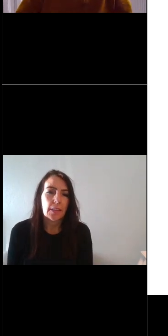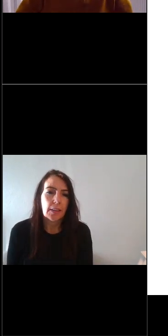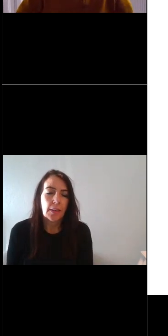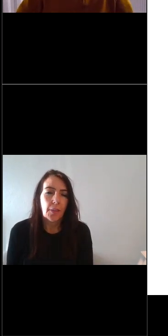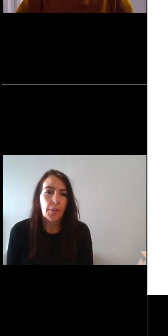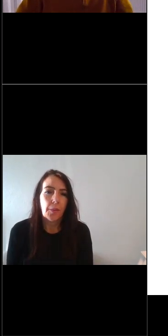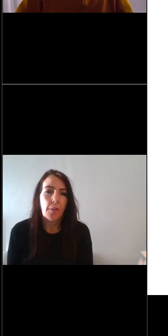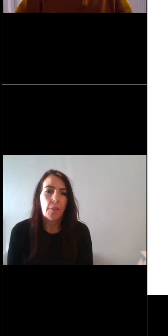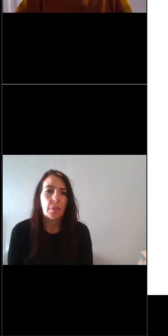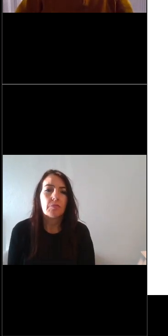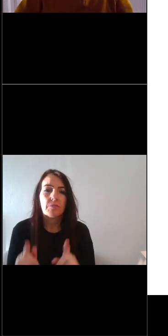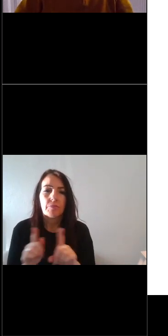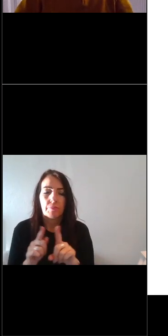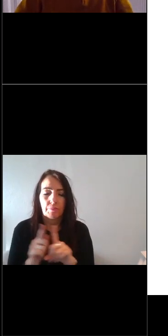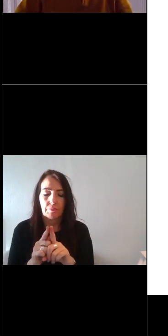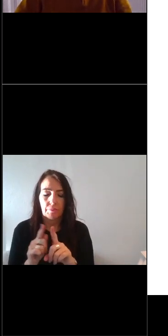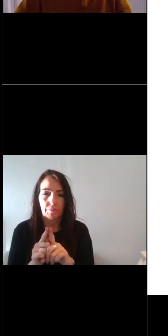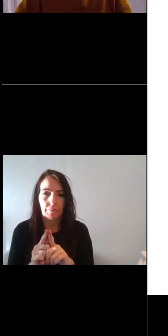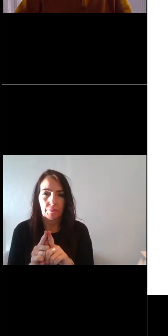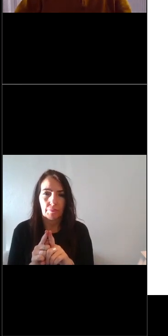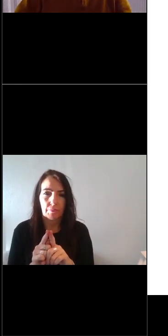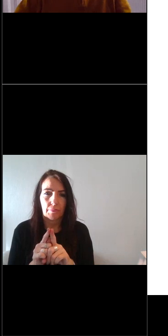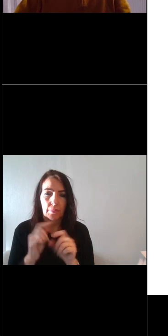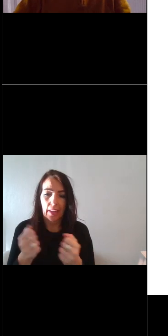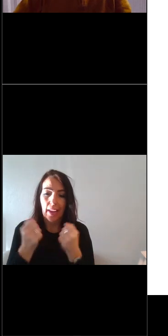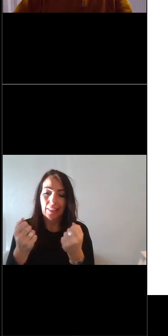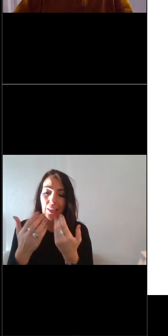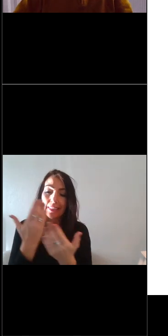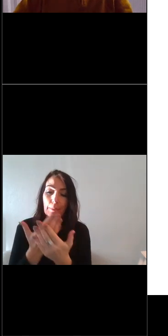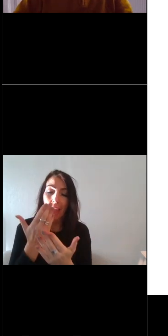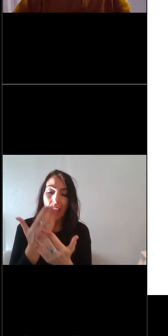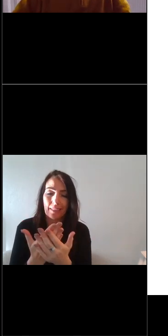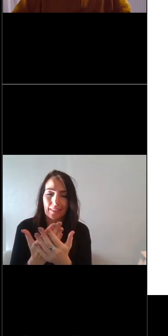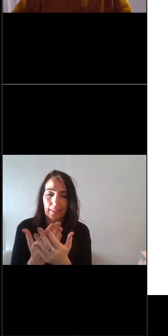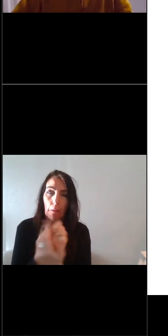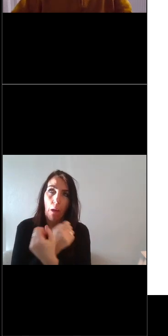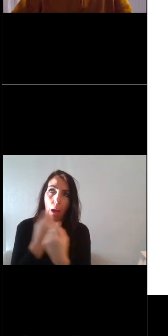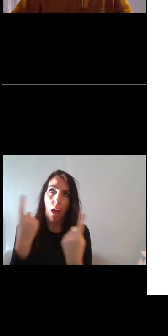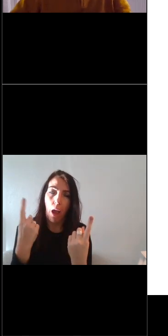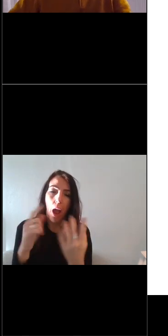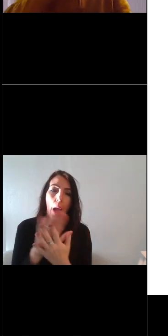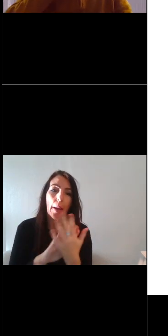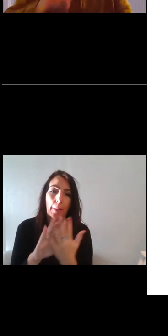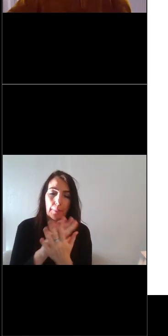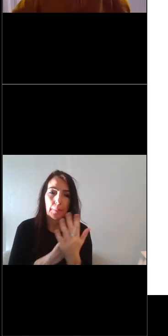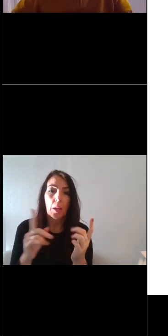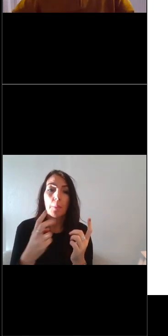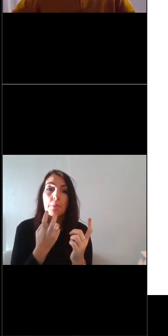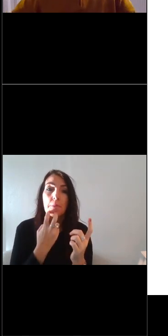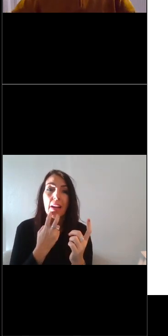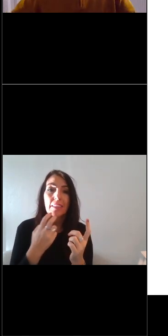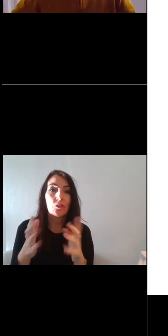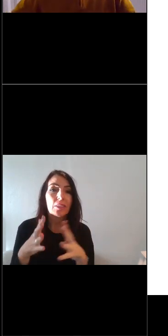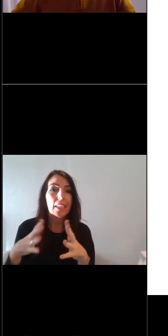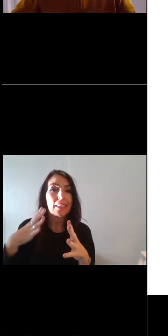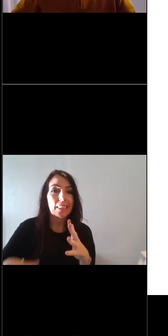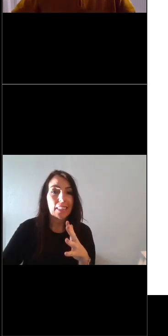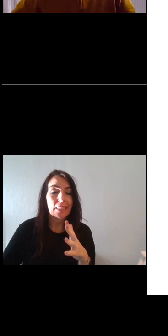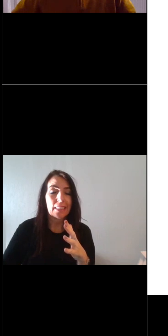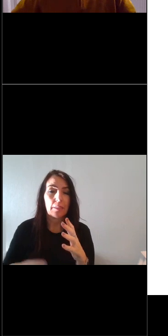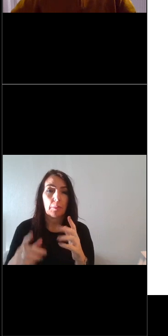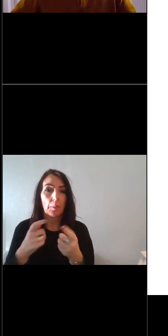Also, understanding energy demands helps you to understand what battery size you may need maybe you just want to charge the